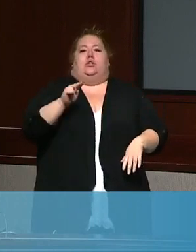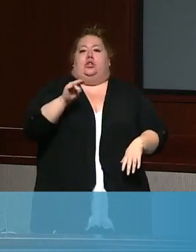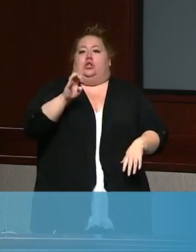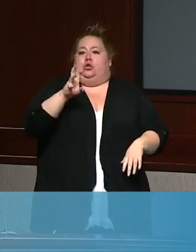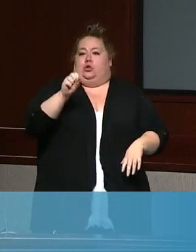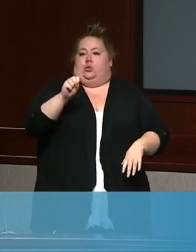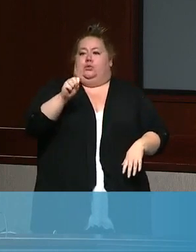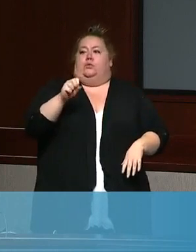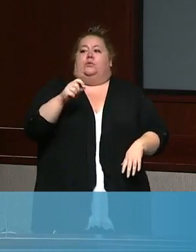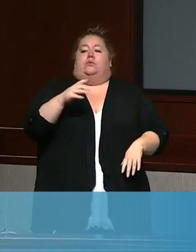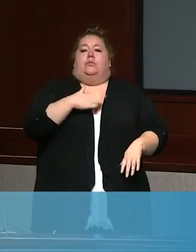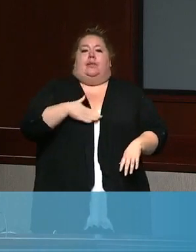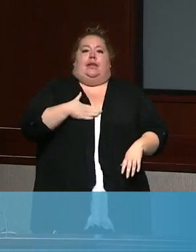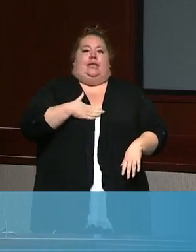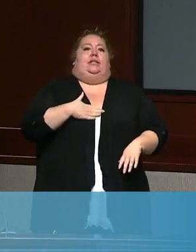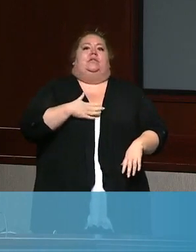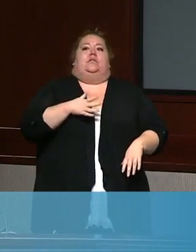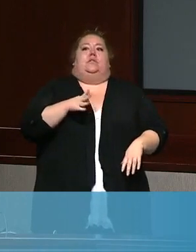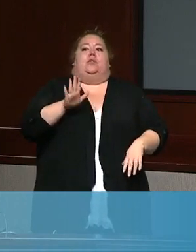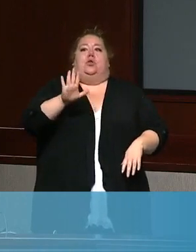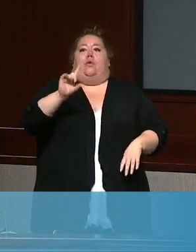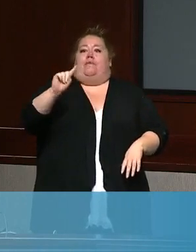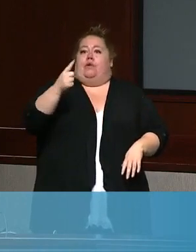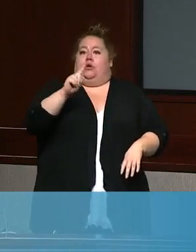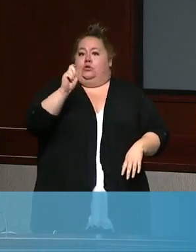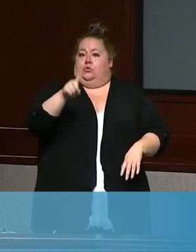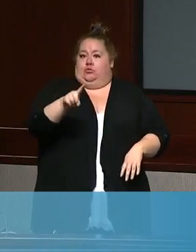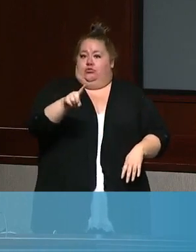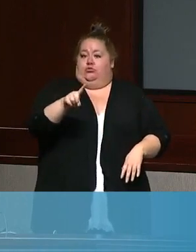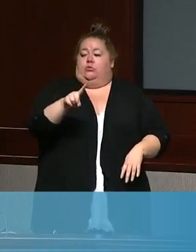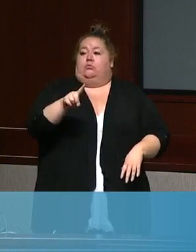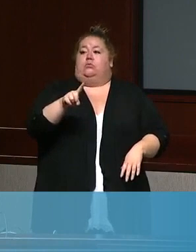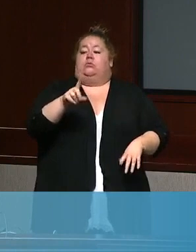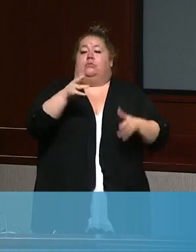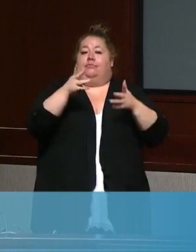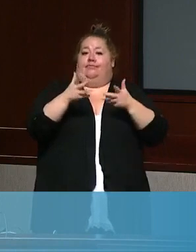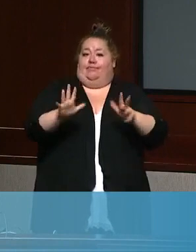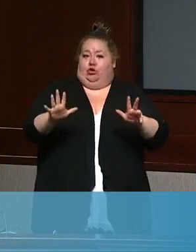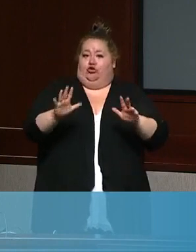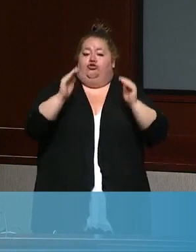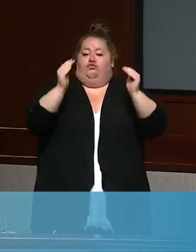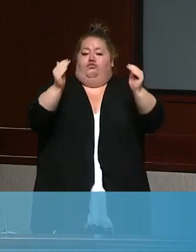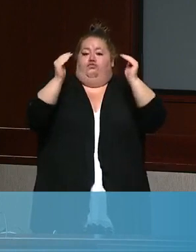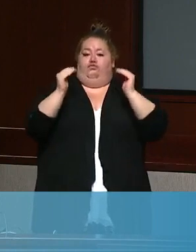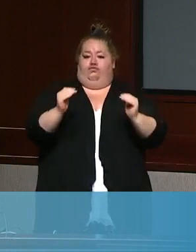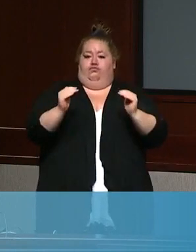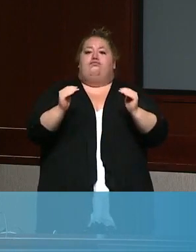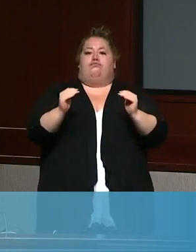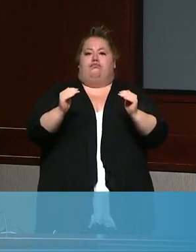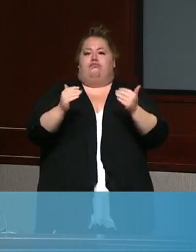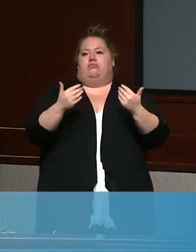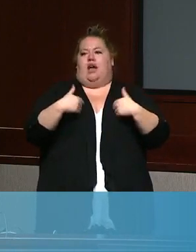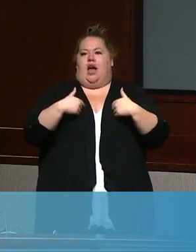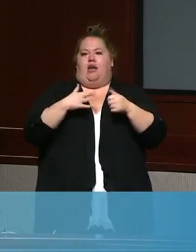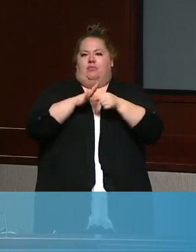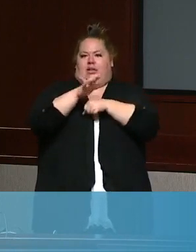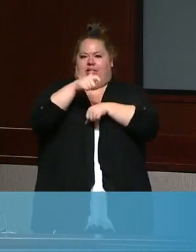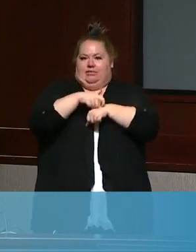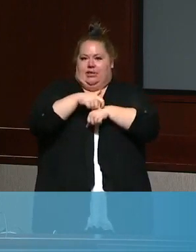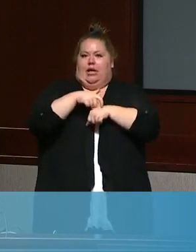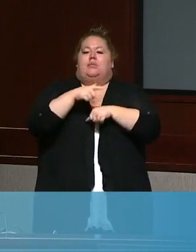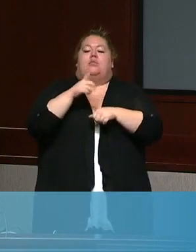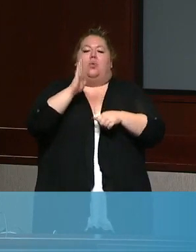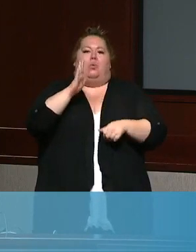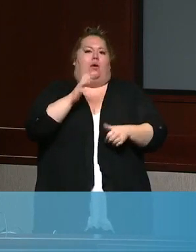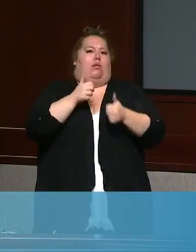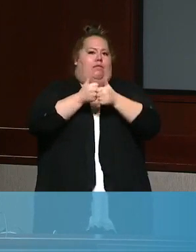that we ask you to ask an initial question first. This allows those who have other assignments to get onto that. And then we'll come back